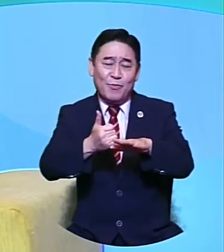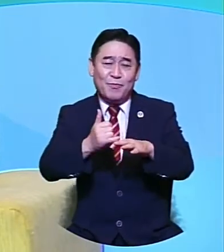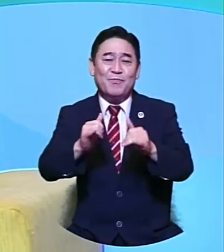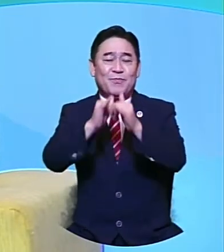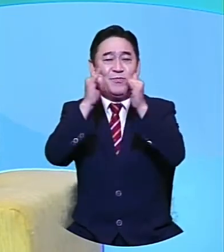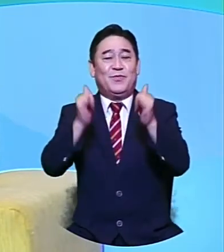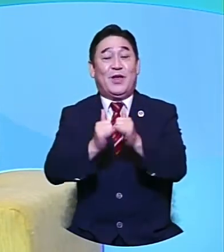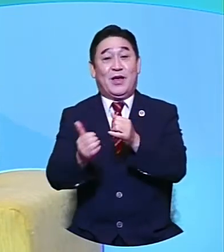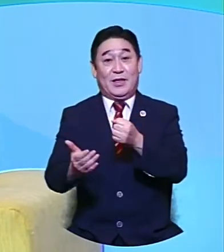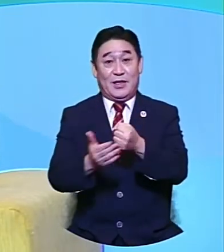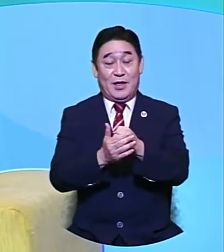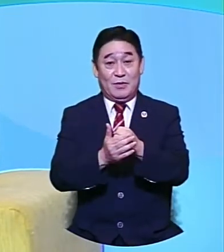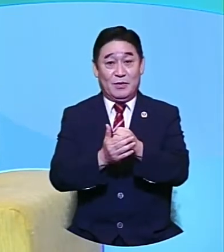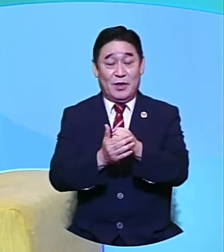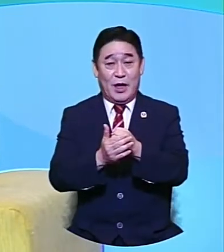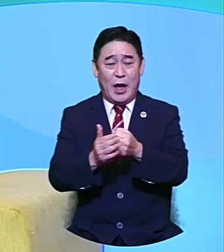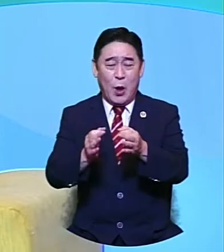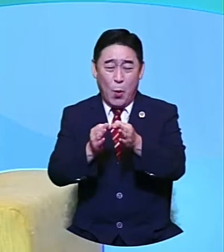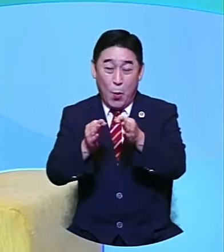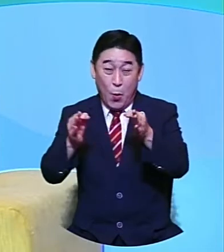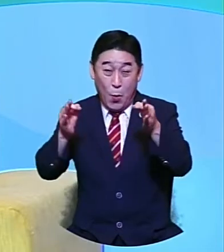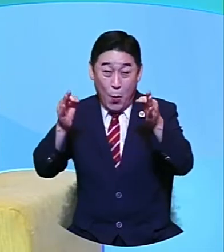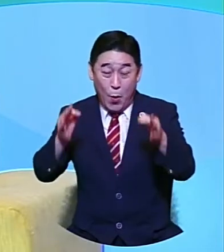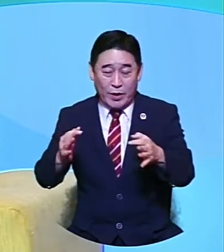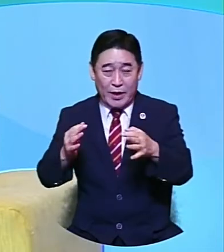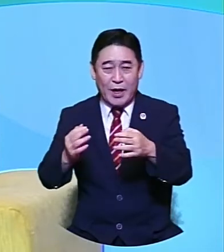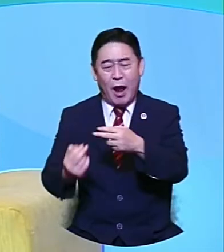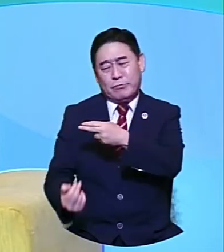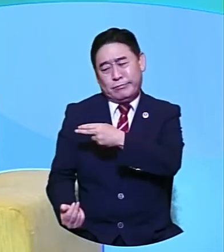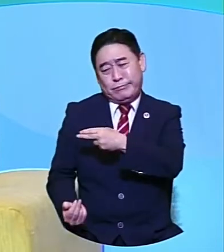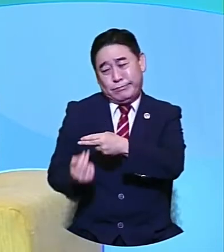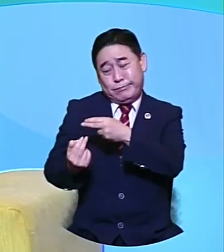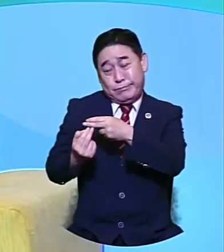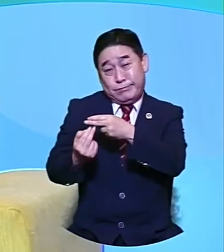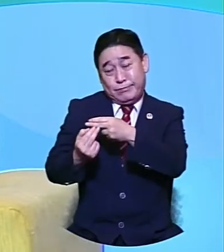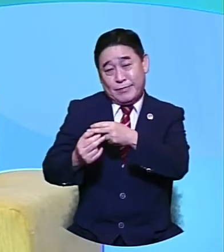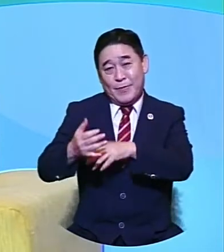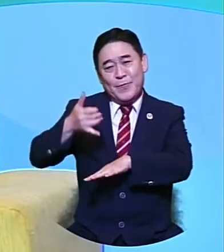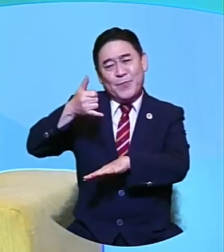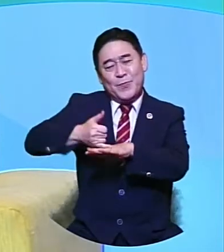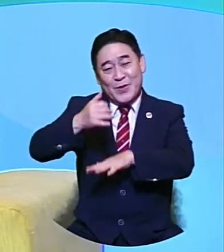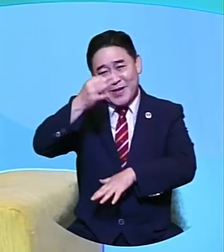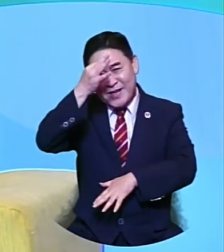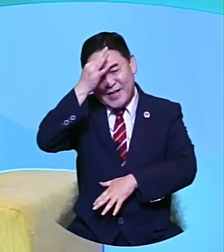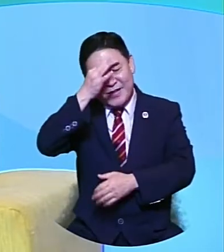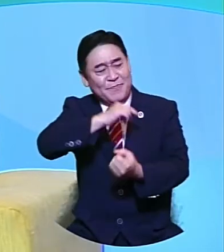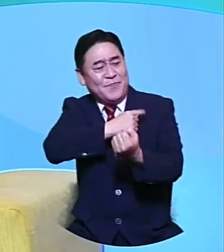accumulated agricultural technology as well. That's why KOICA is